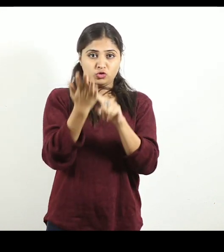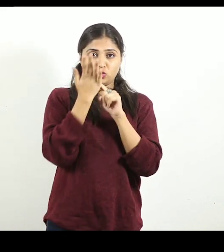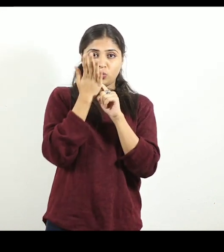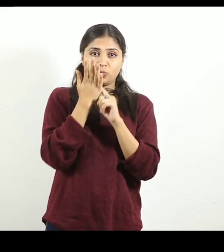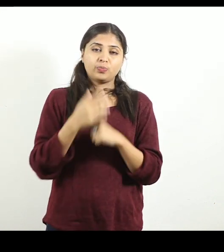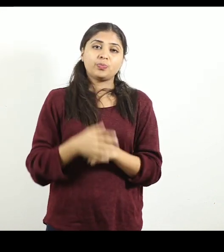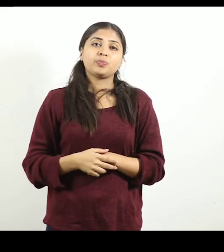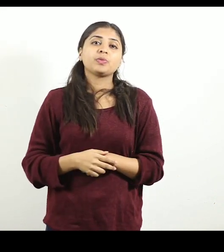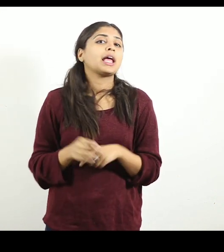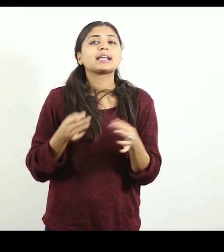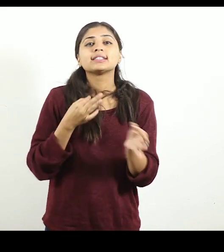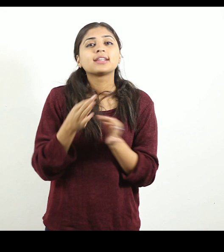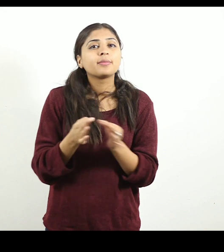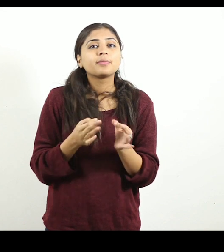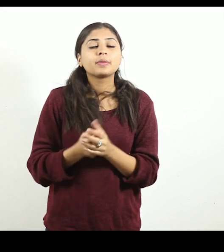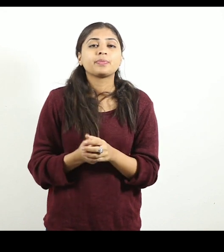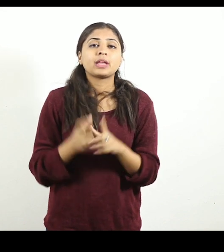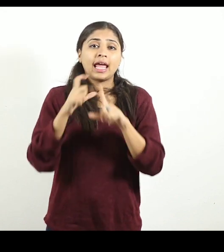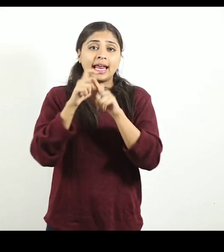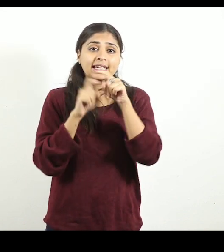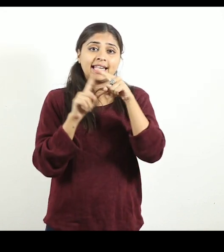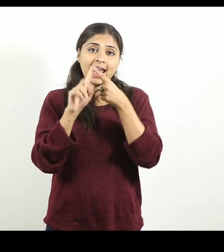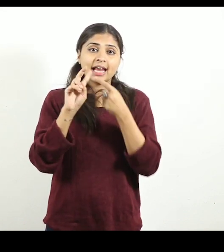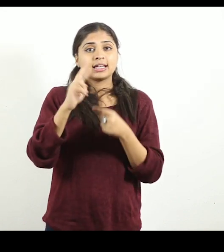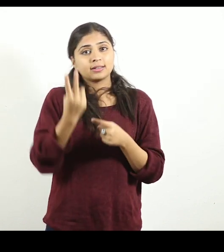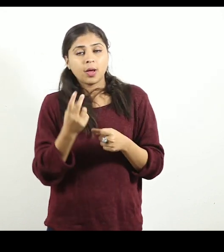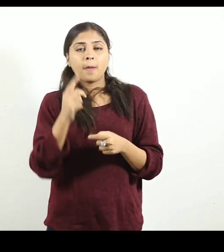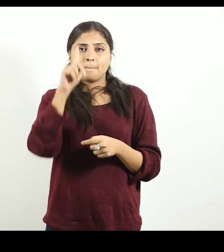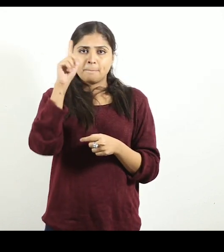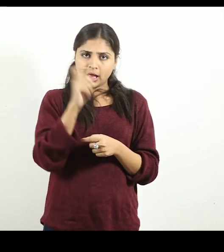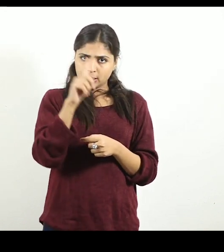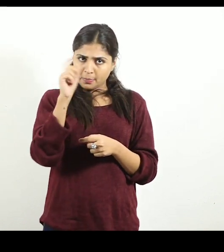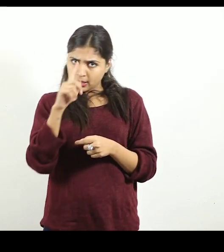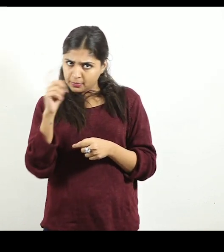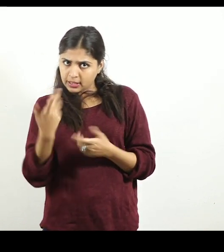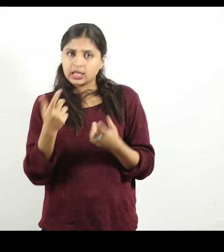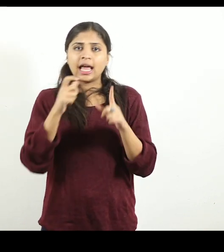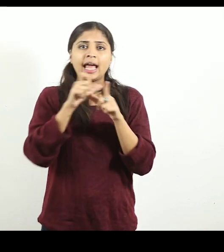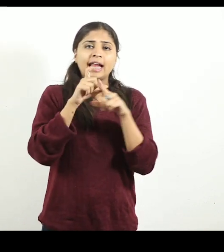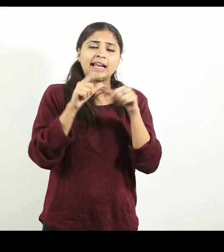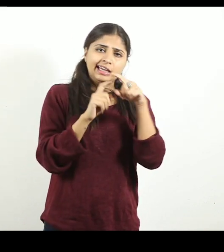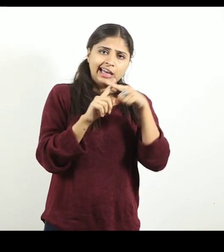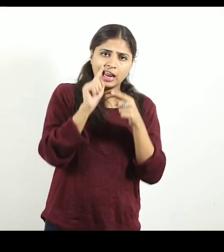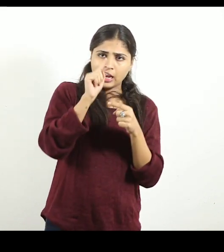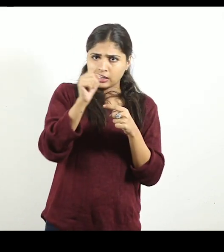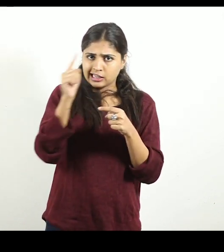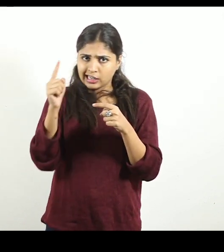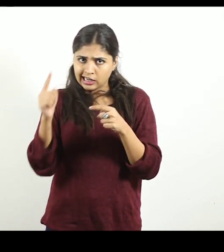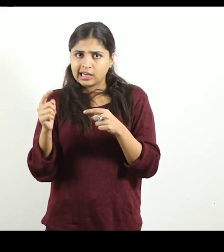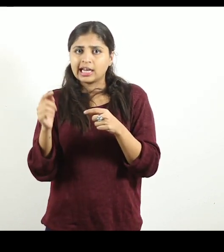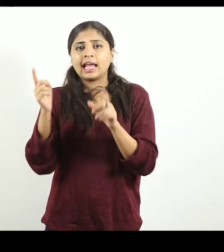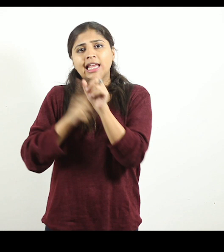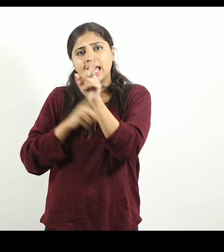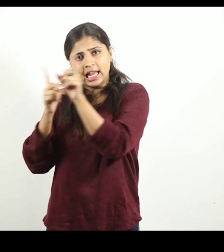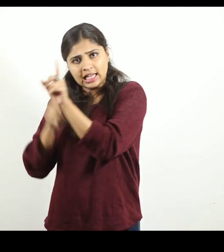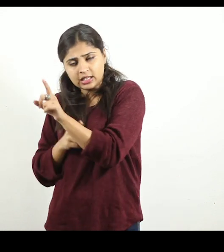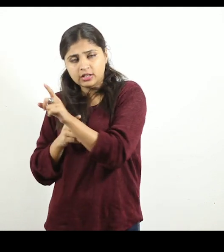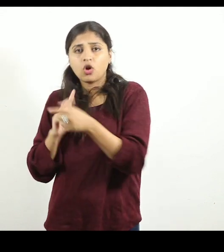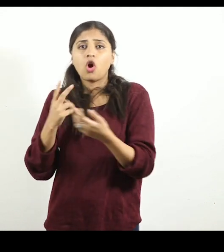can be formatted as DD, YY or DD,